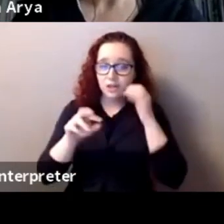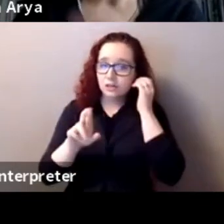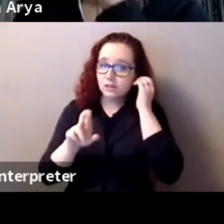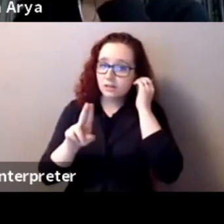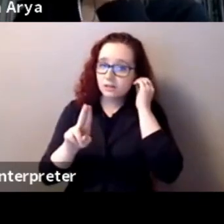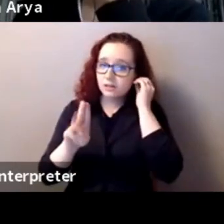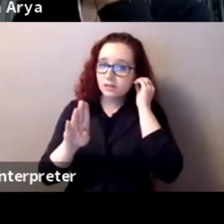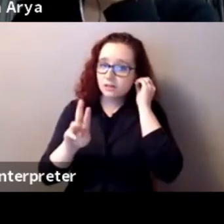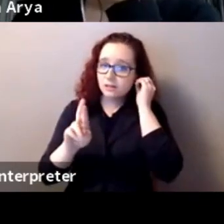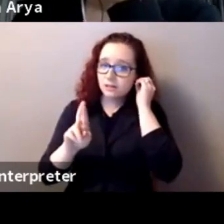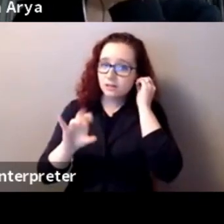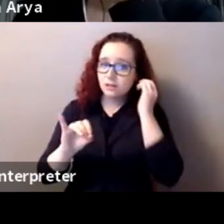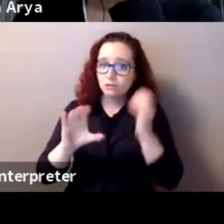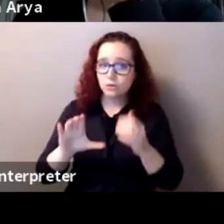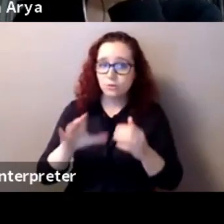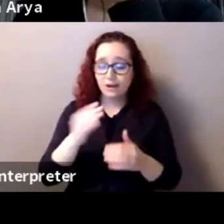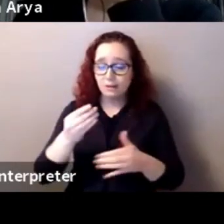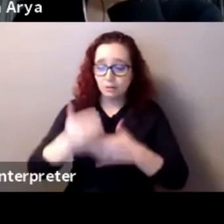SIG awards.